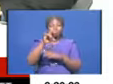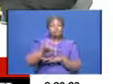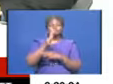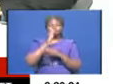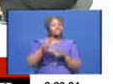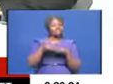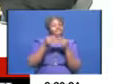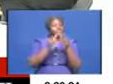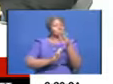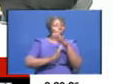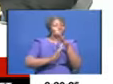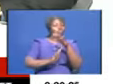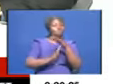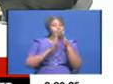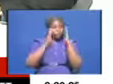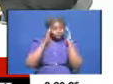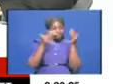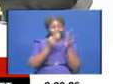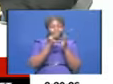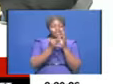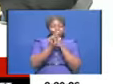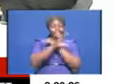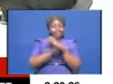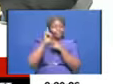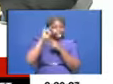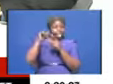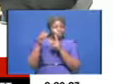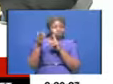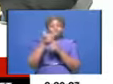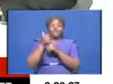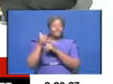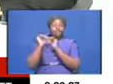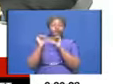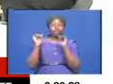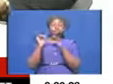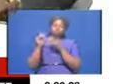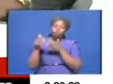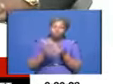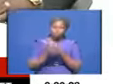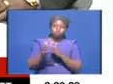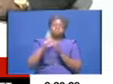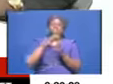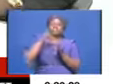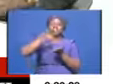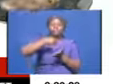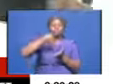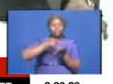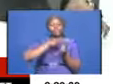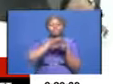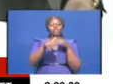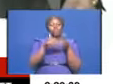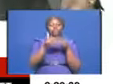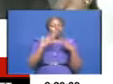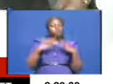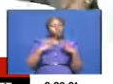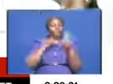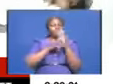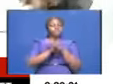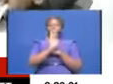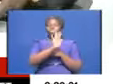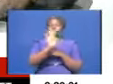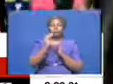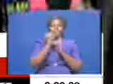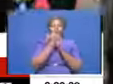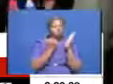if the country is to attain provision of equal opportunity and inclusivity of all citizens in its programs. Nancy Okwari